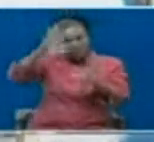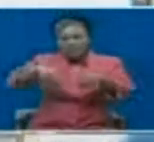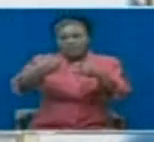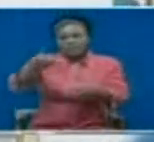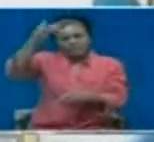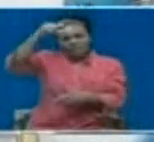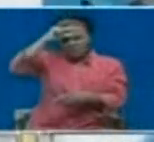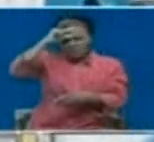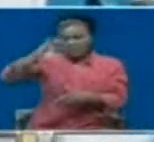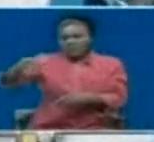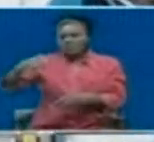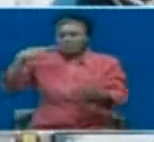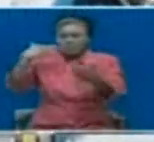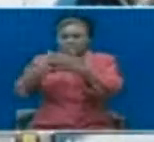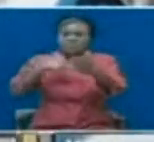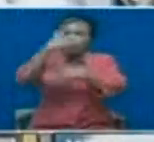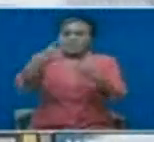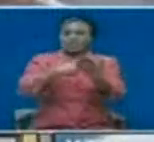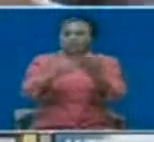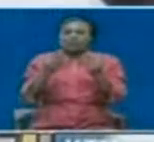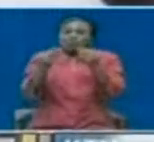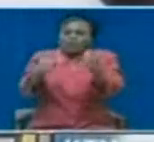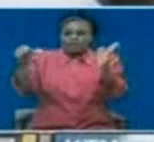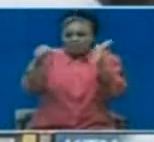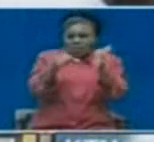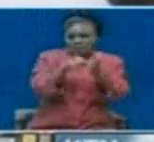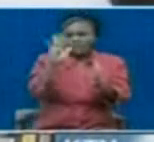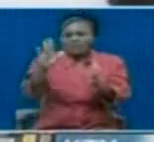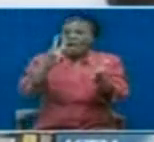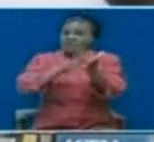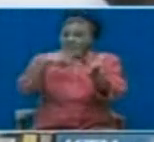County government until next week to address their grievances,